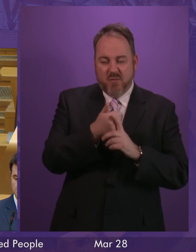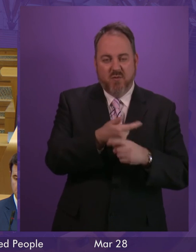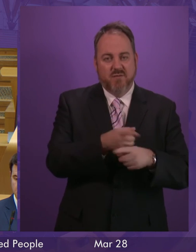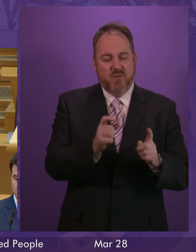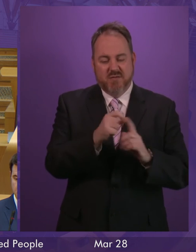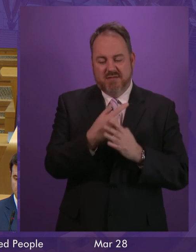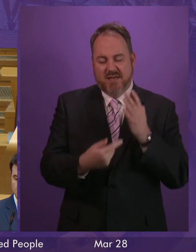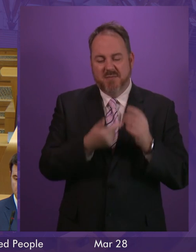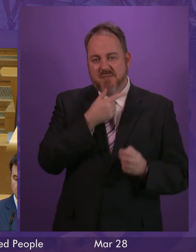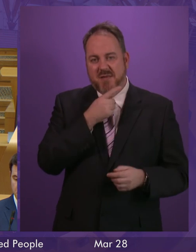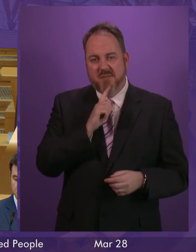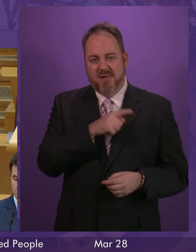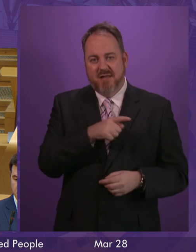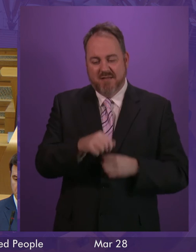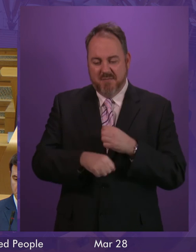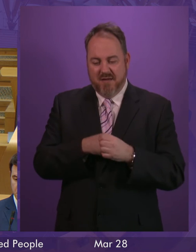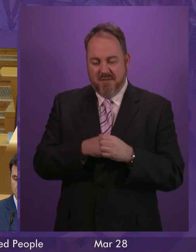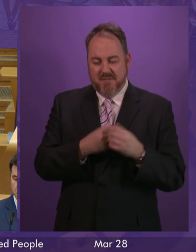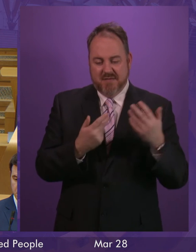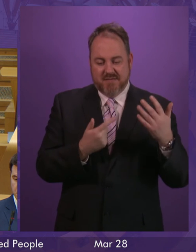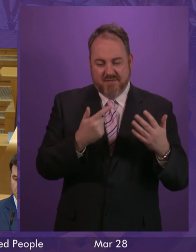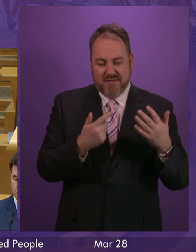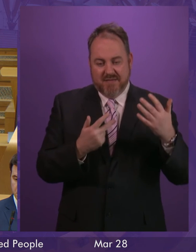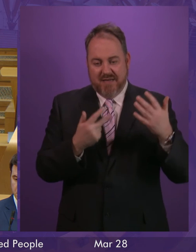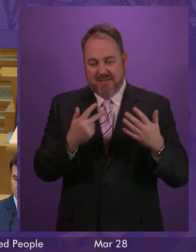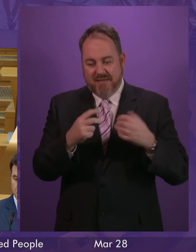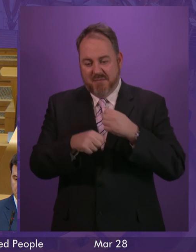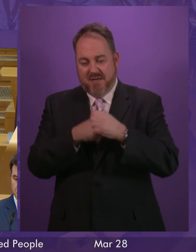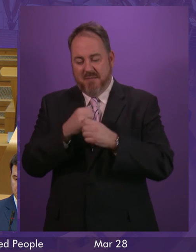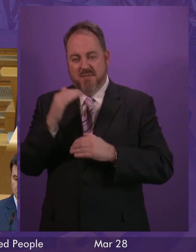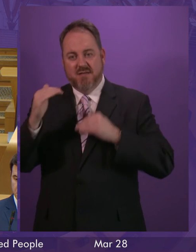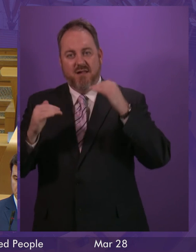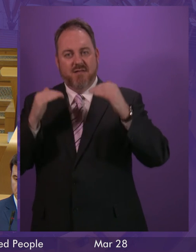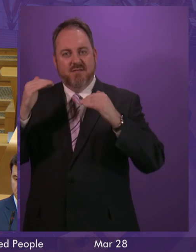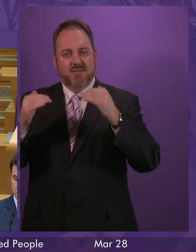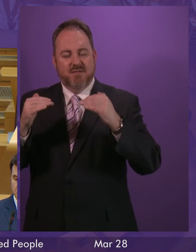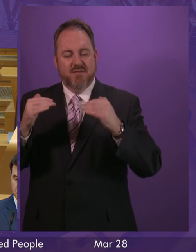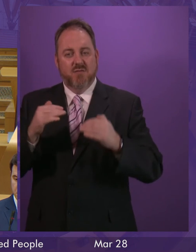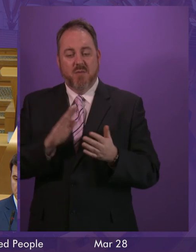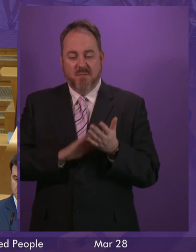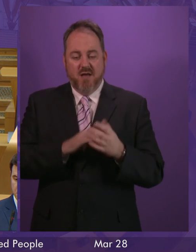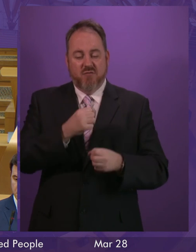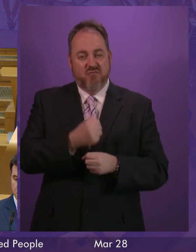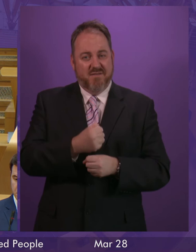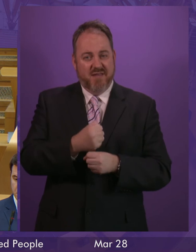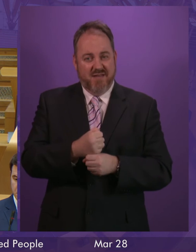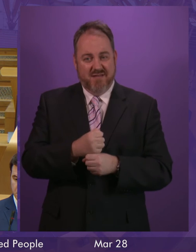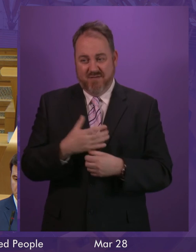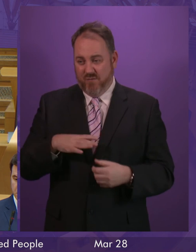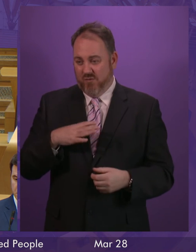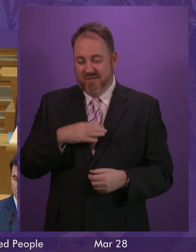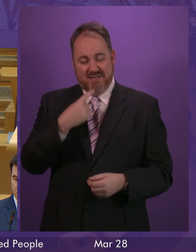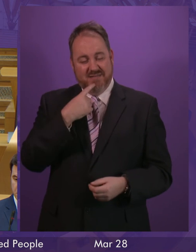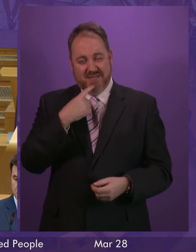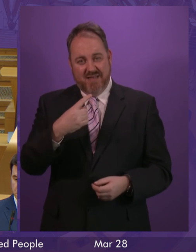as they become adults. And I think likewise, I think both Mark Griffin and Jackie Bailey were absolutely right to say